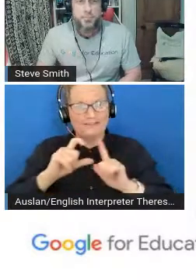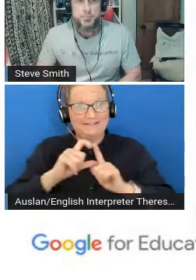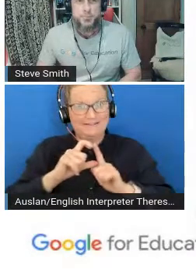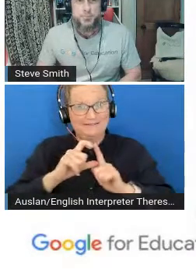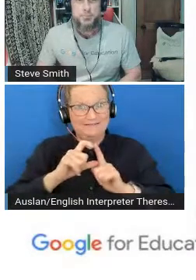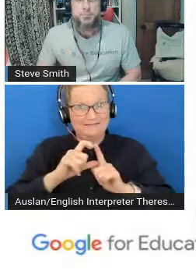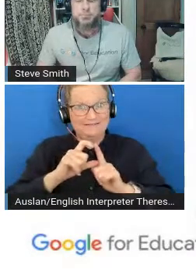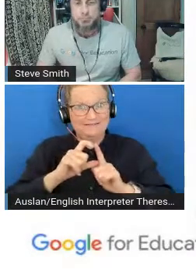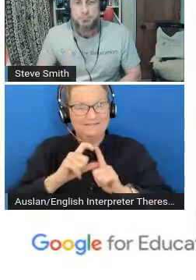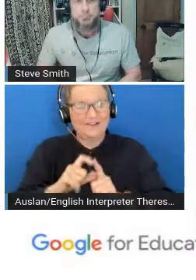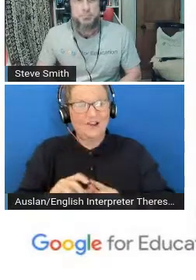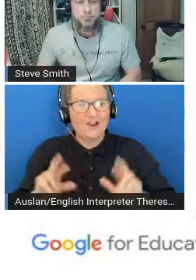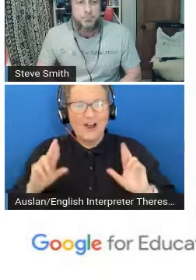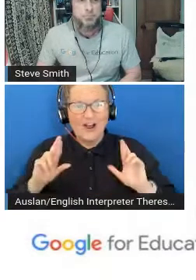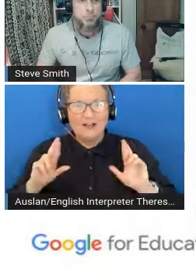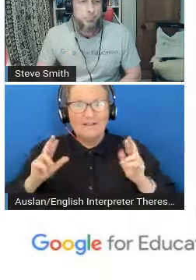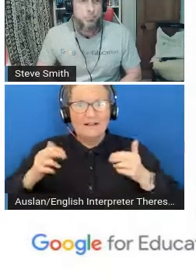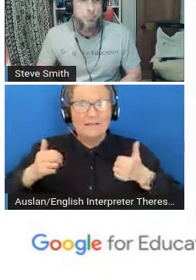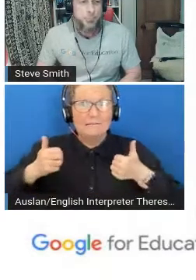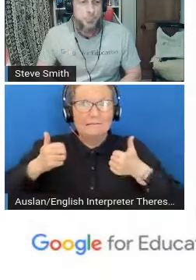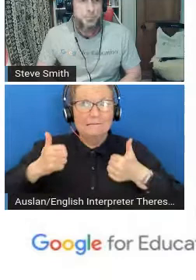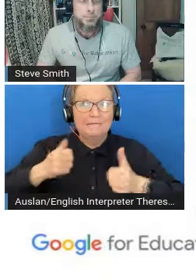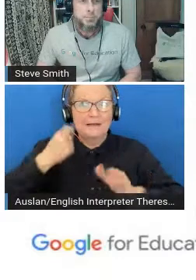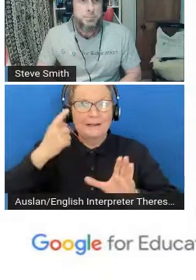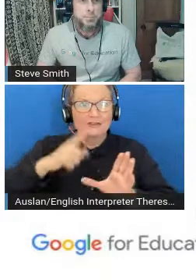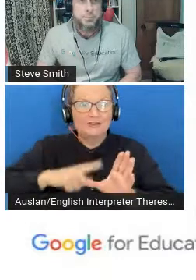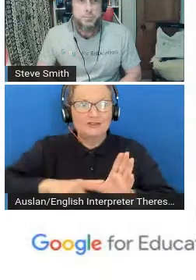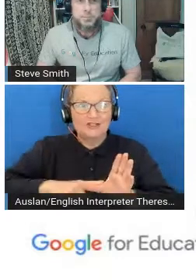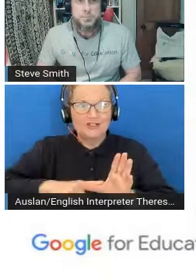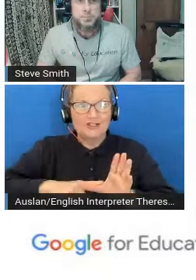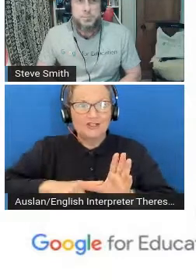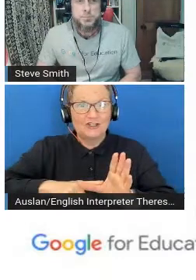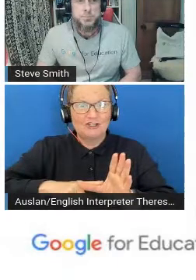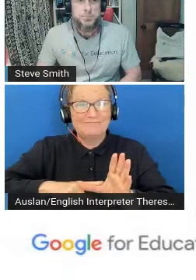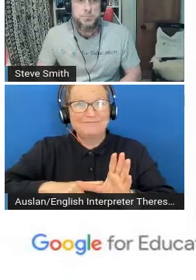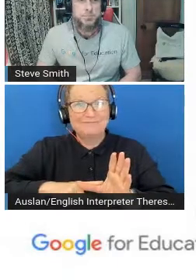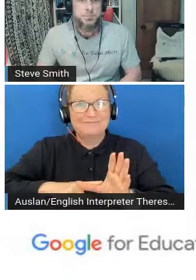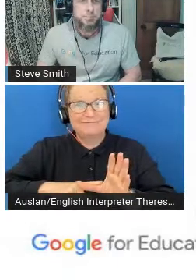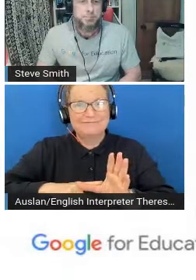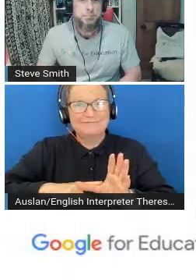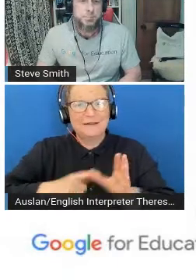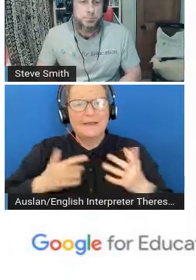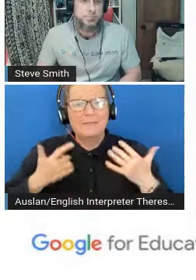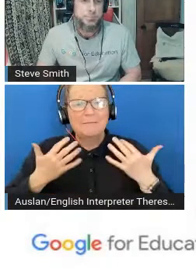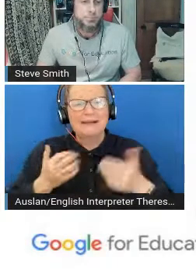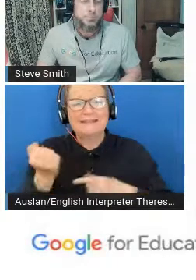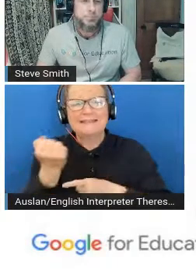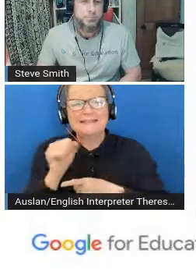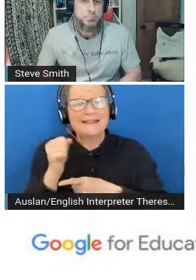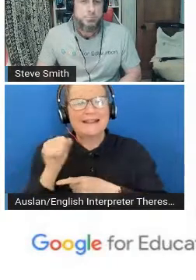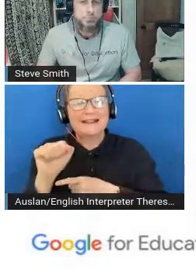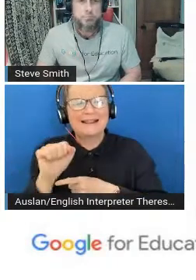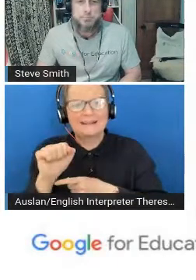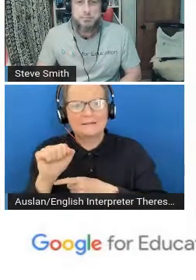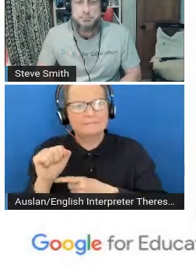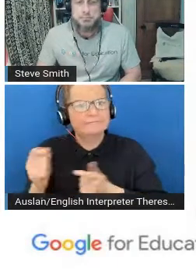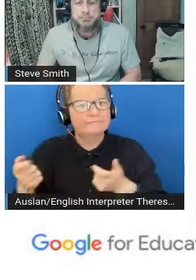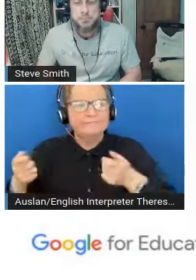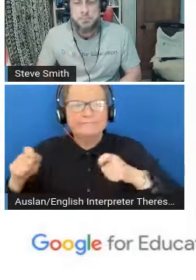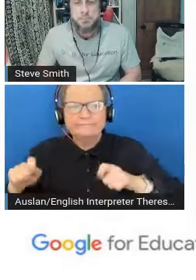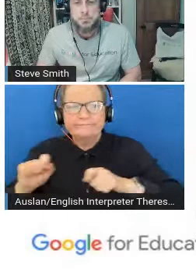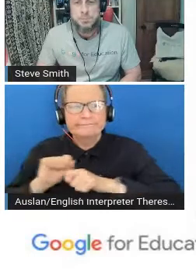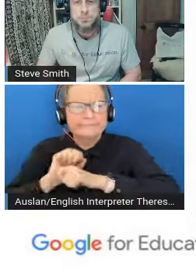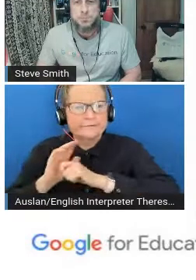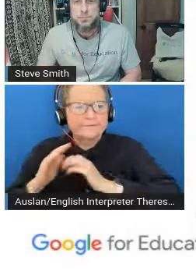is used for good next year. And I know many people are still in that situation right now as well. So